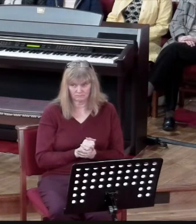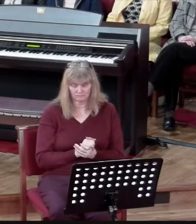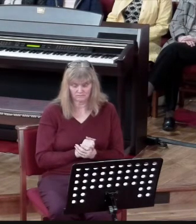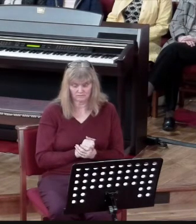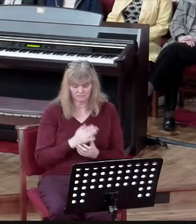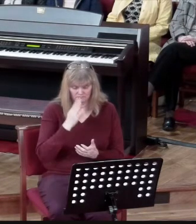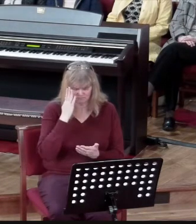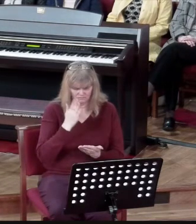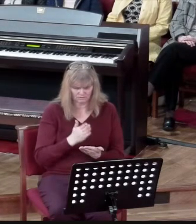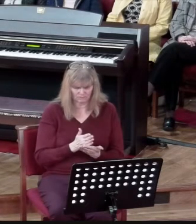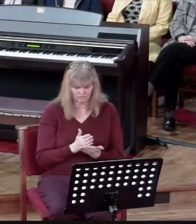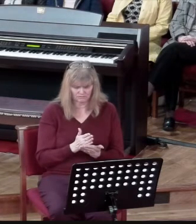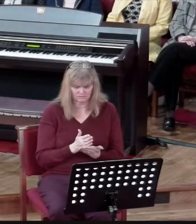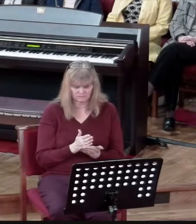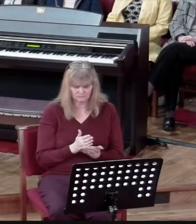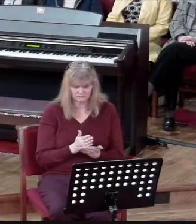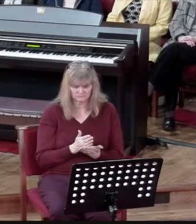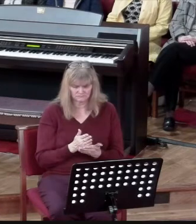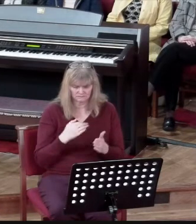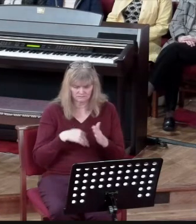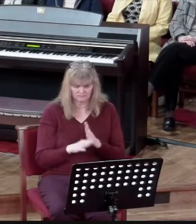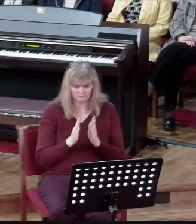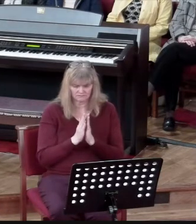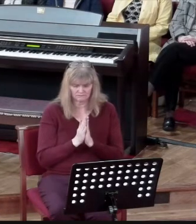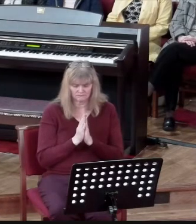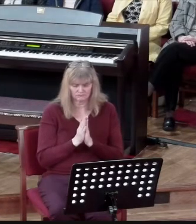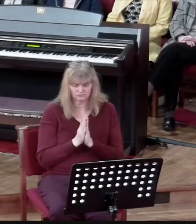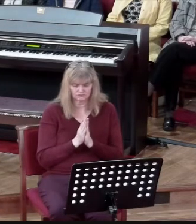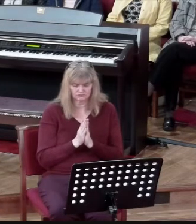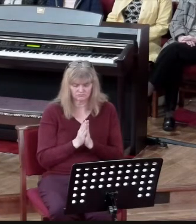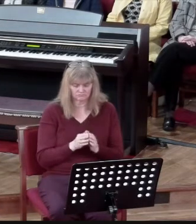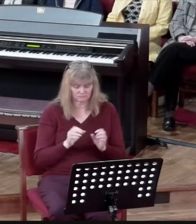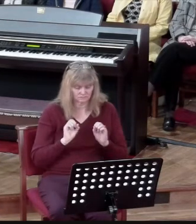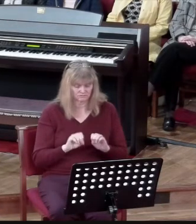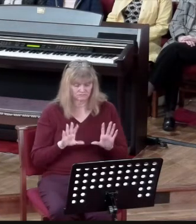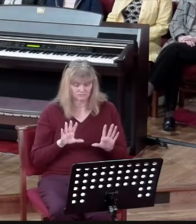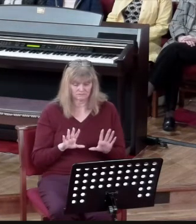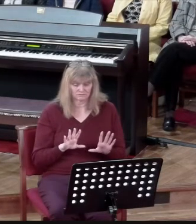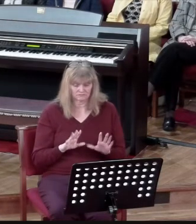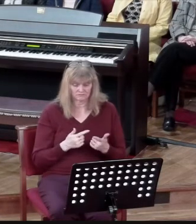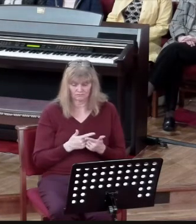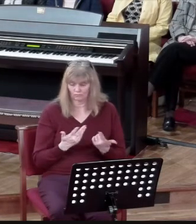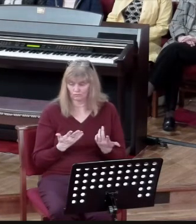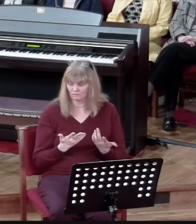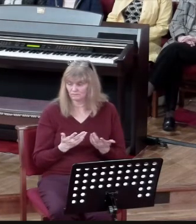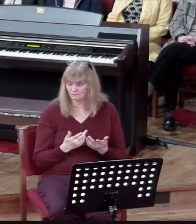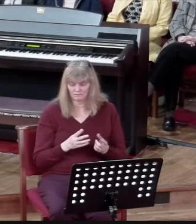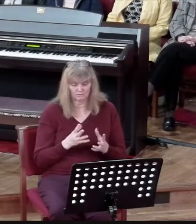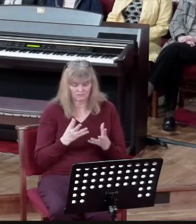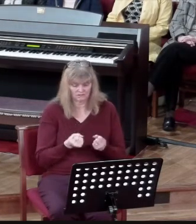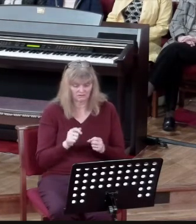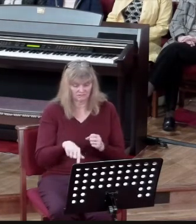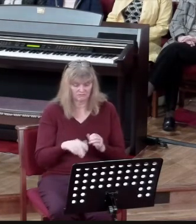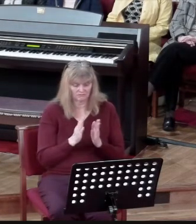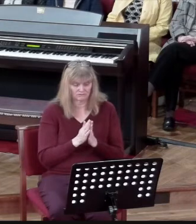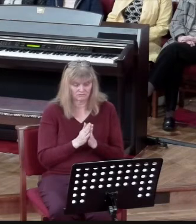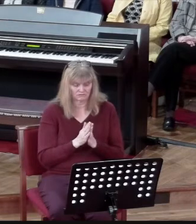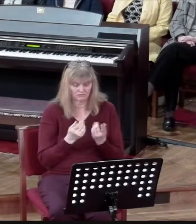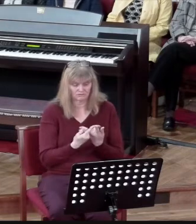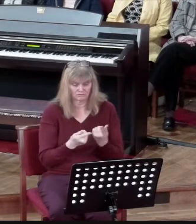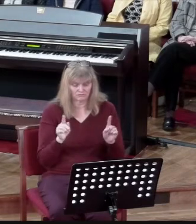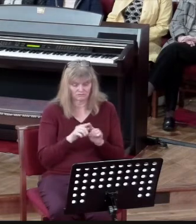authority. And if a church is very successful and has all these things we've been talking about, it must be very